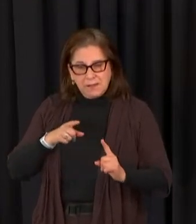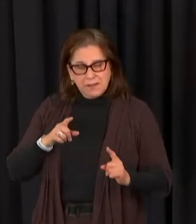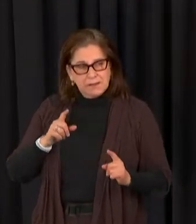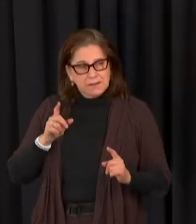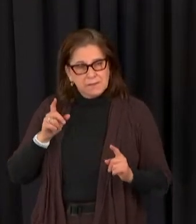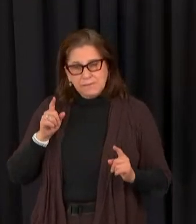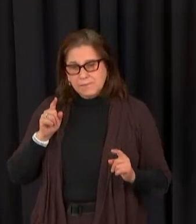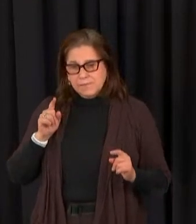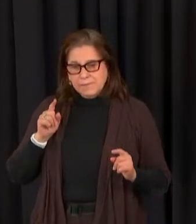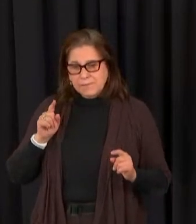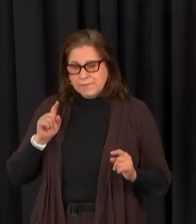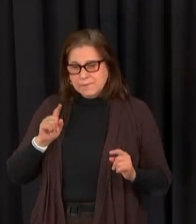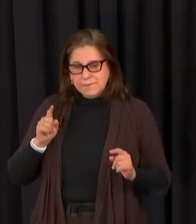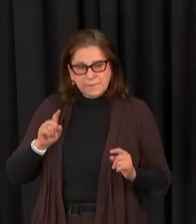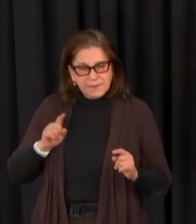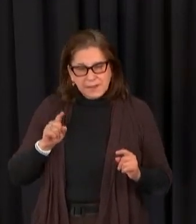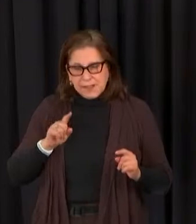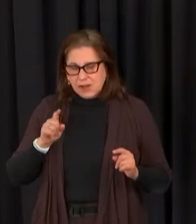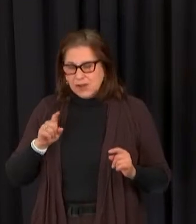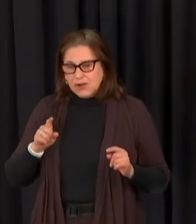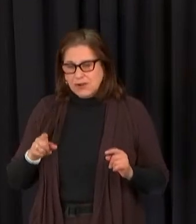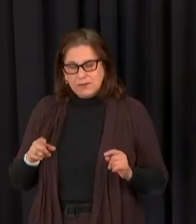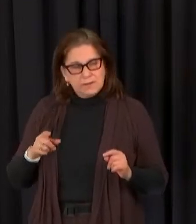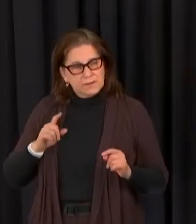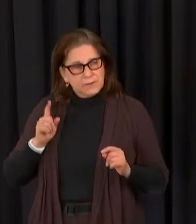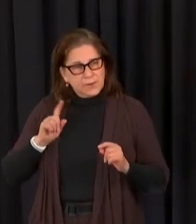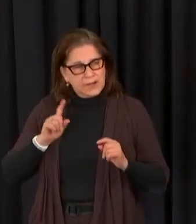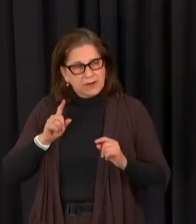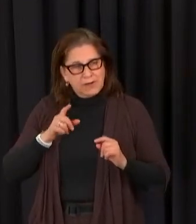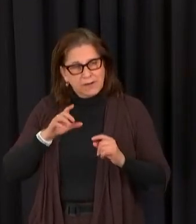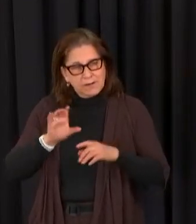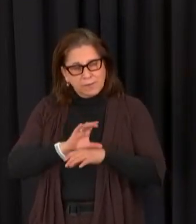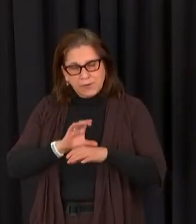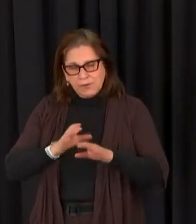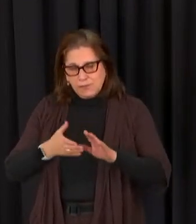where we're only moving forward with one